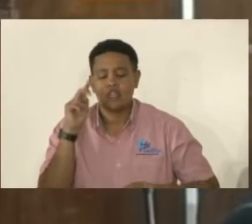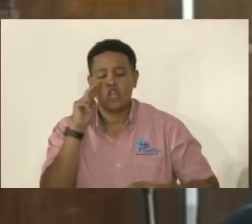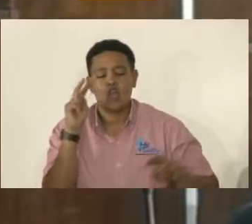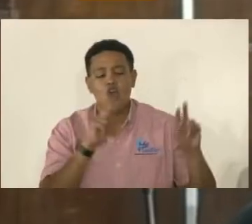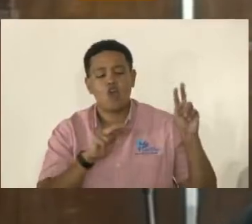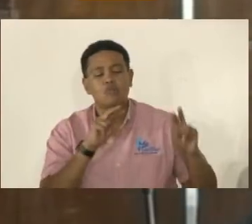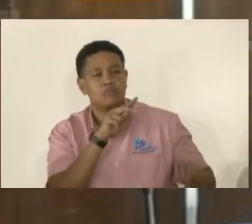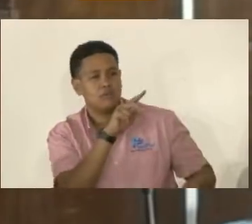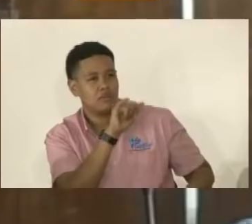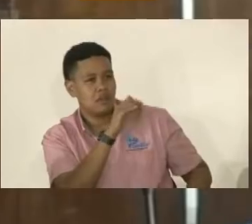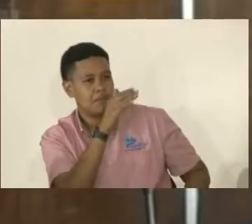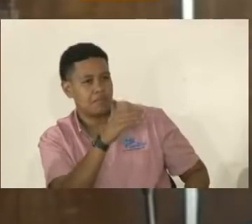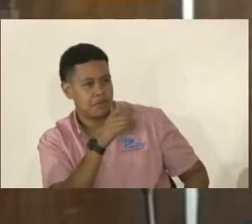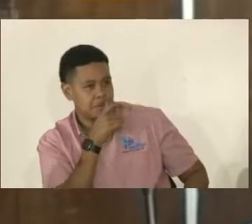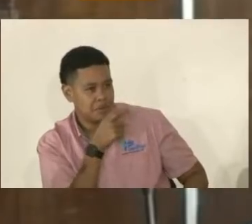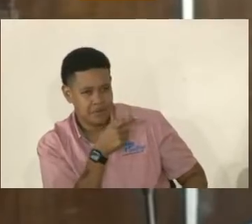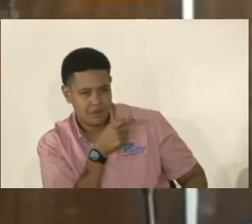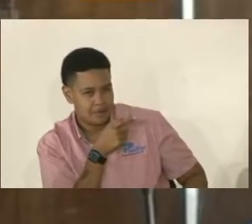double standard?